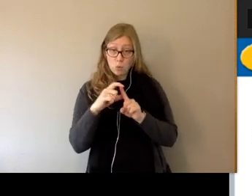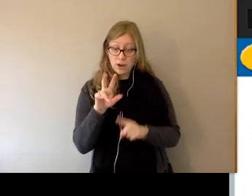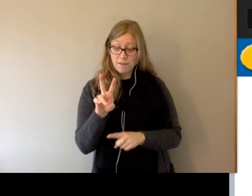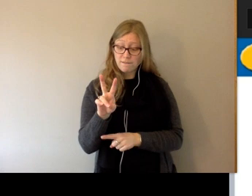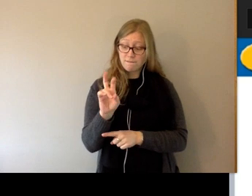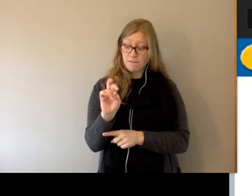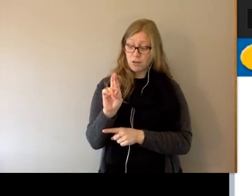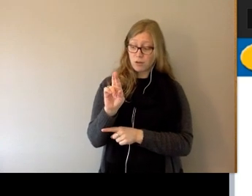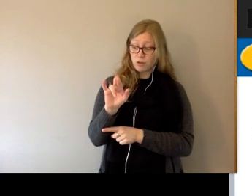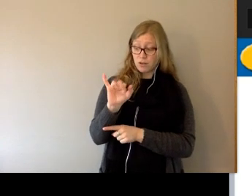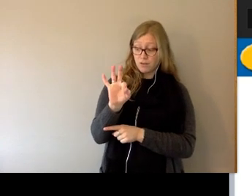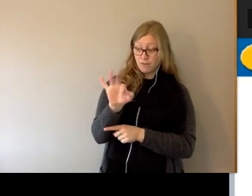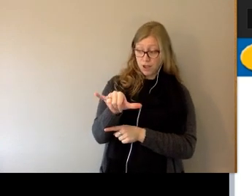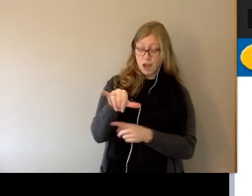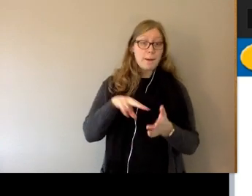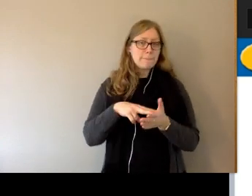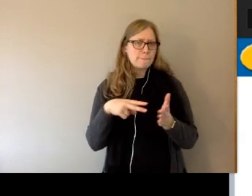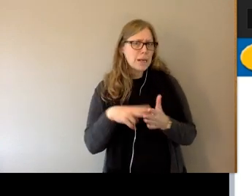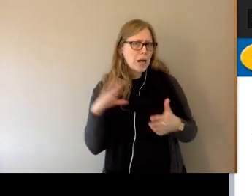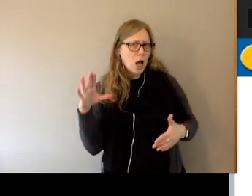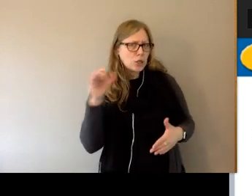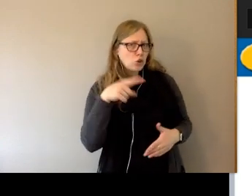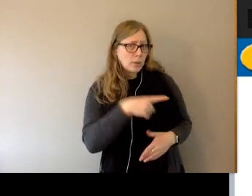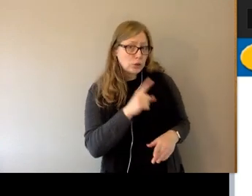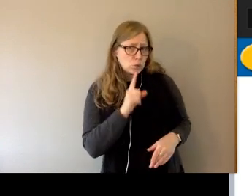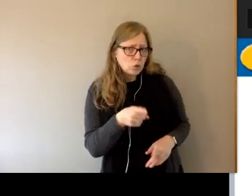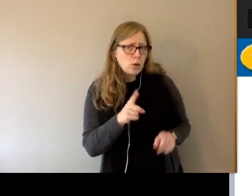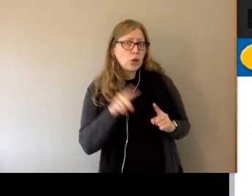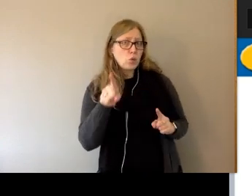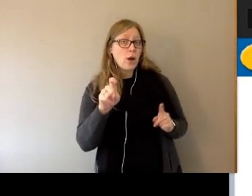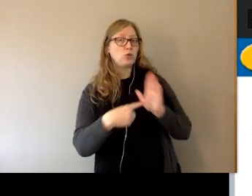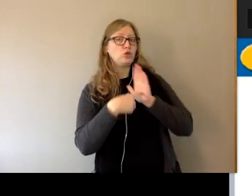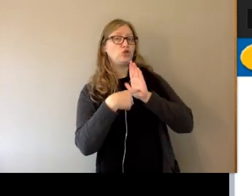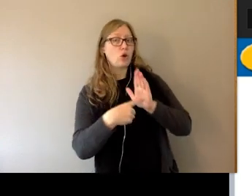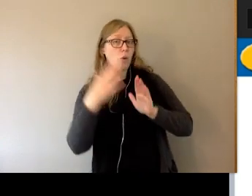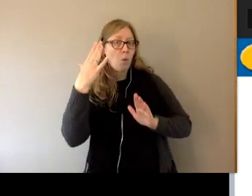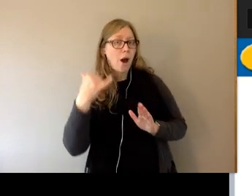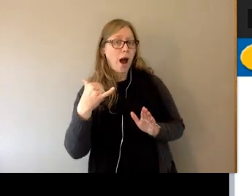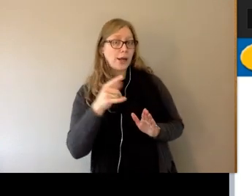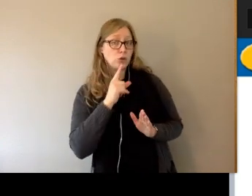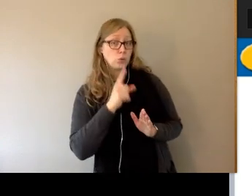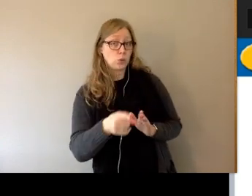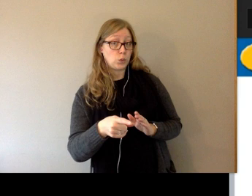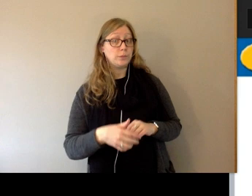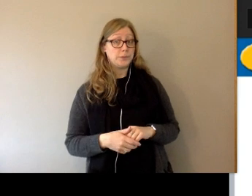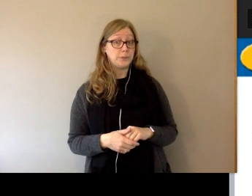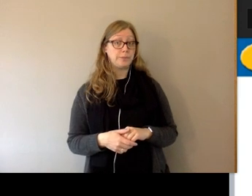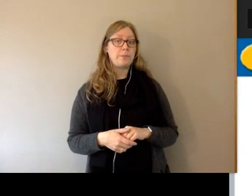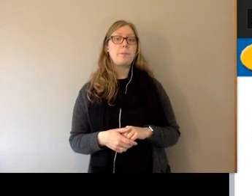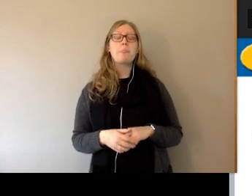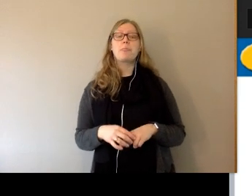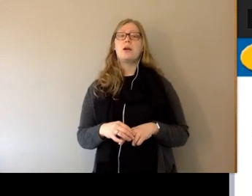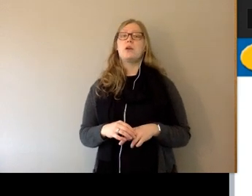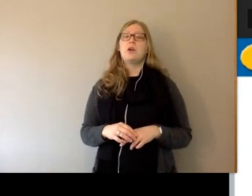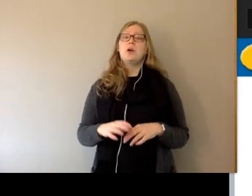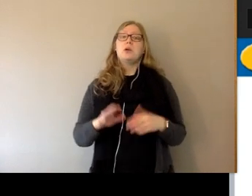true, and you're supposed to just show that it's true. But let's see if it is. So I'm going to look at